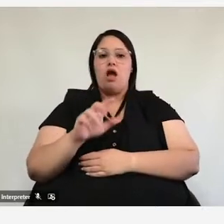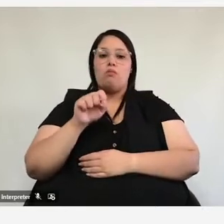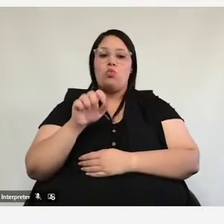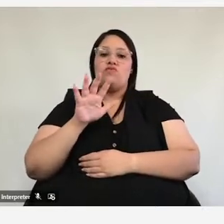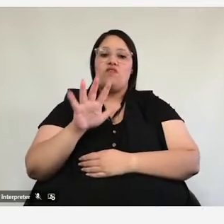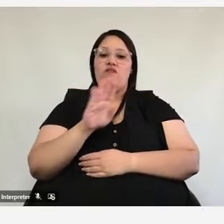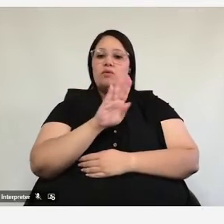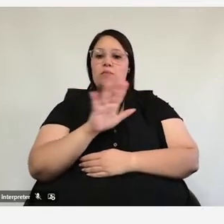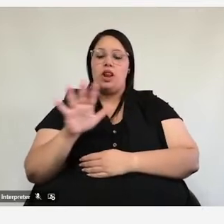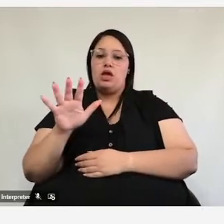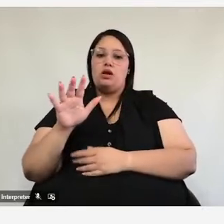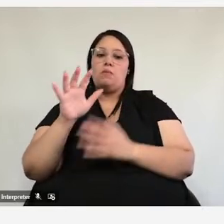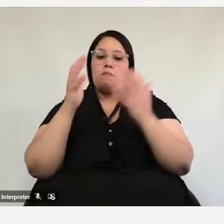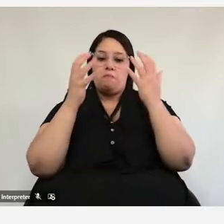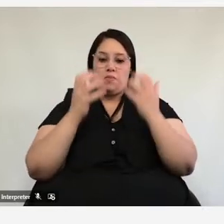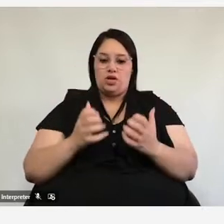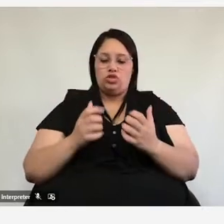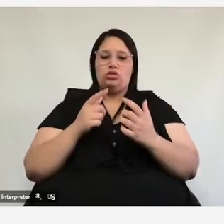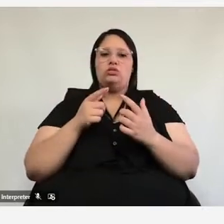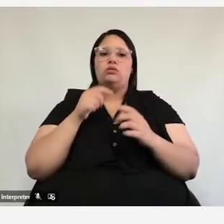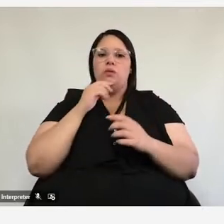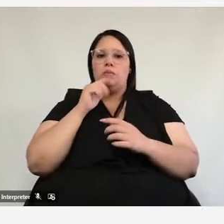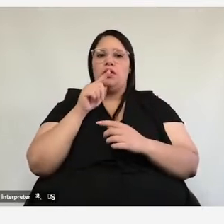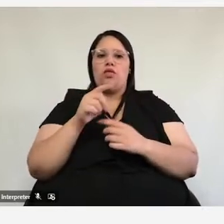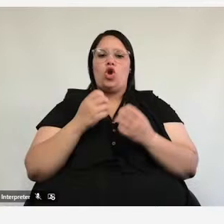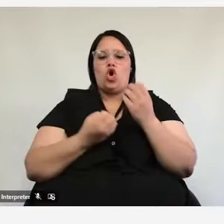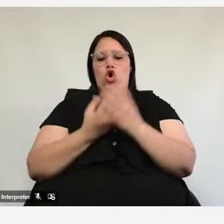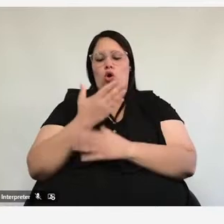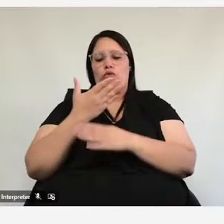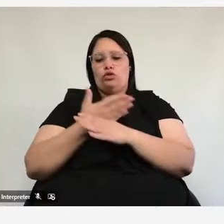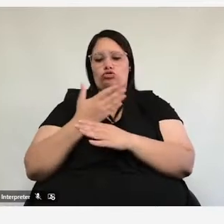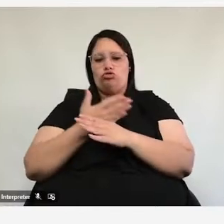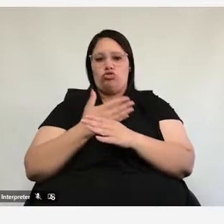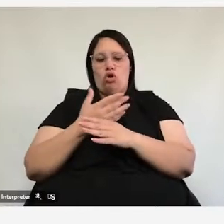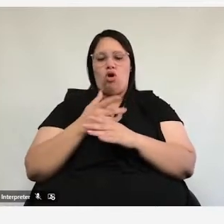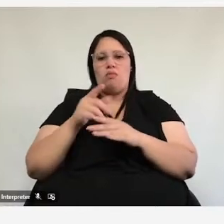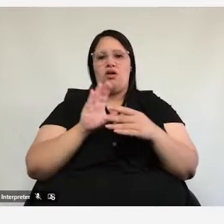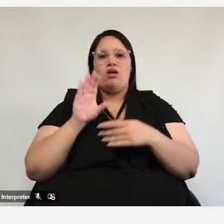269.5 billion rand budget to step up for growth and jobs will allocate